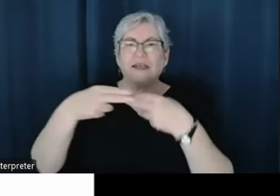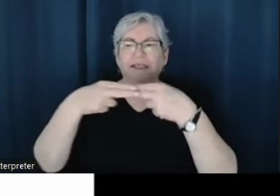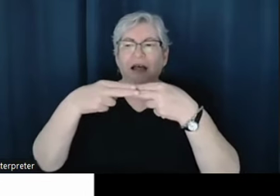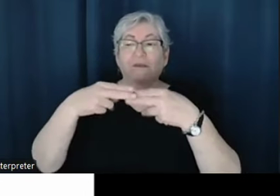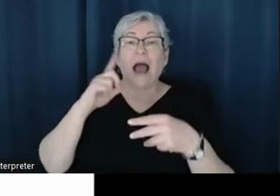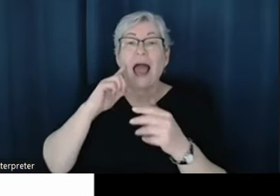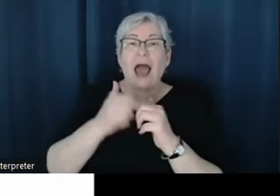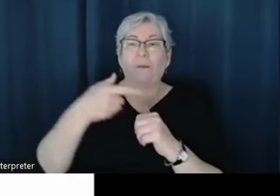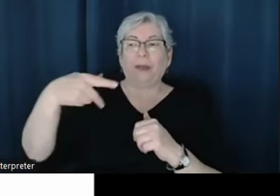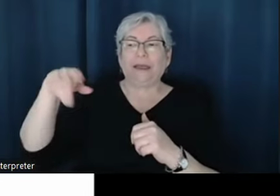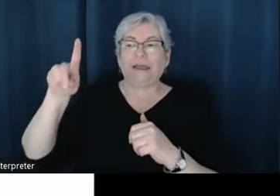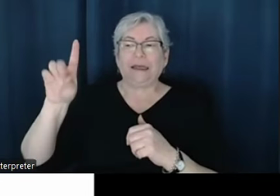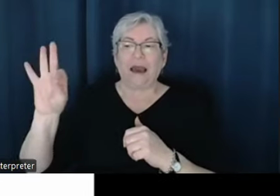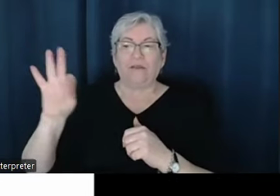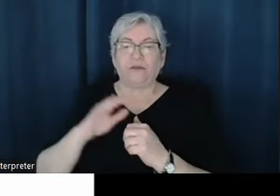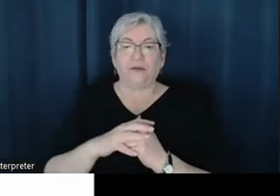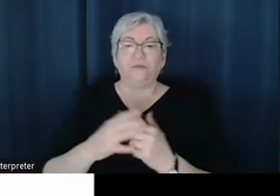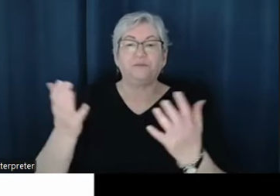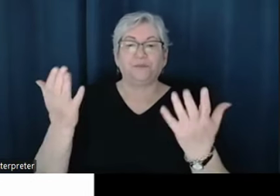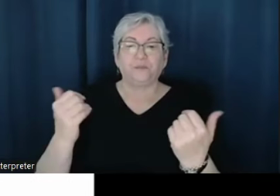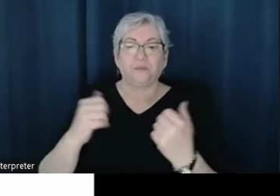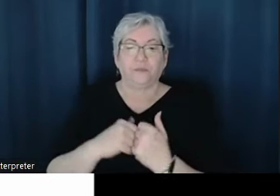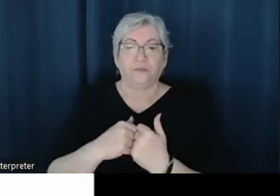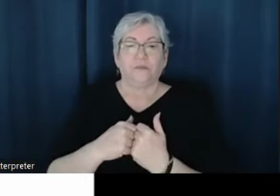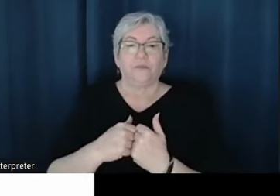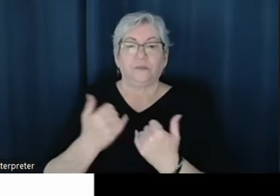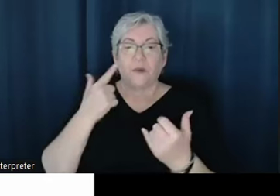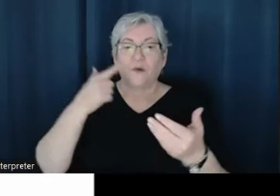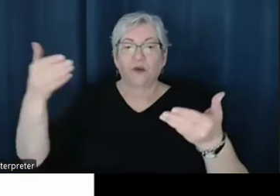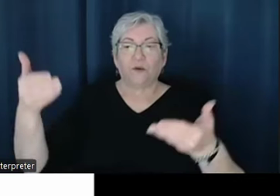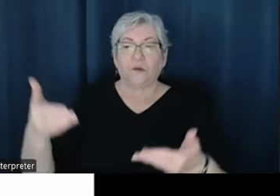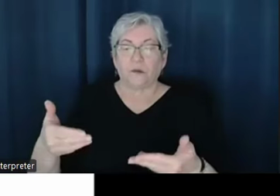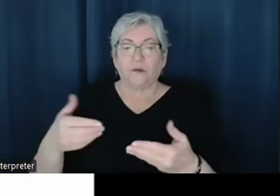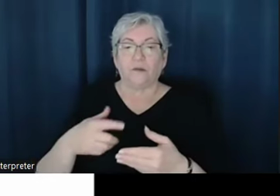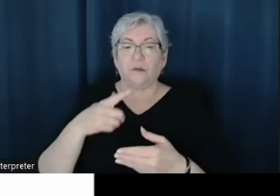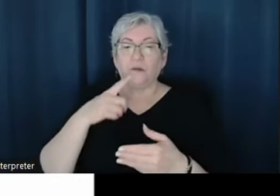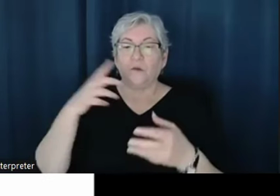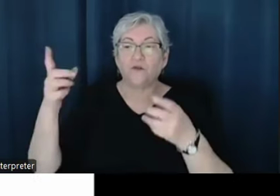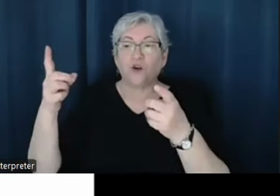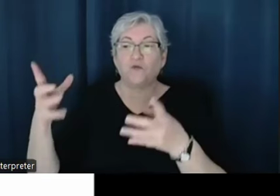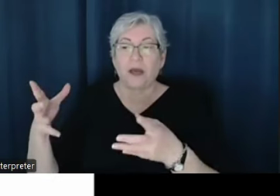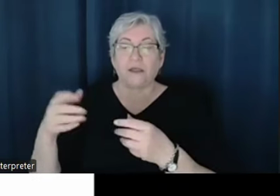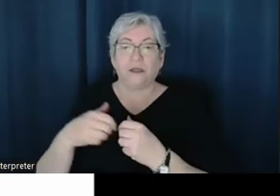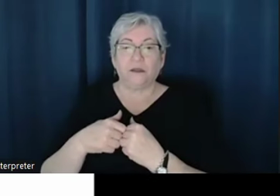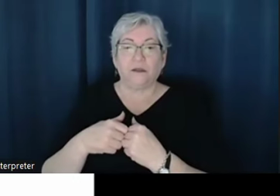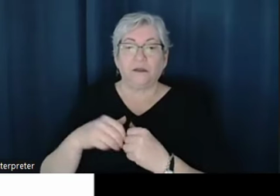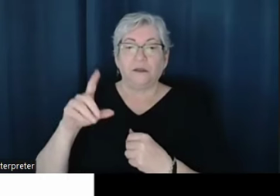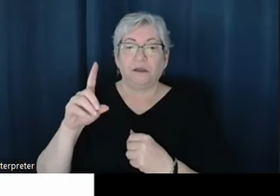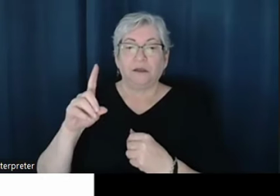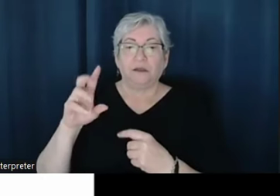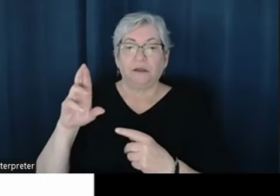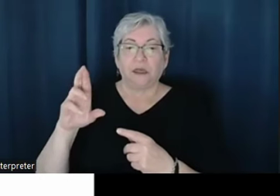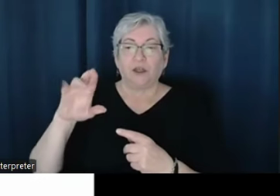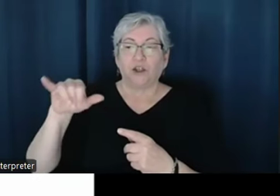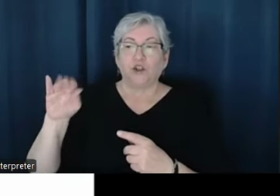format. And now I'll introduce our director, Dr.